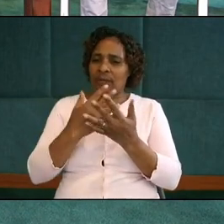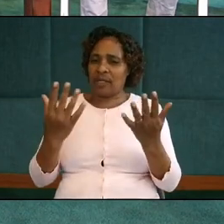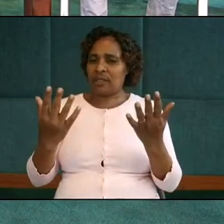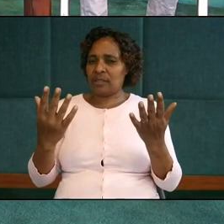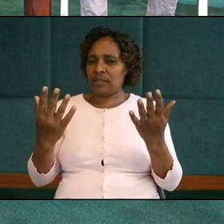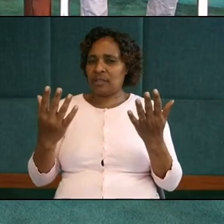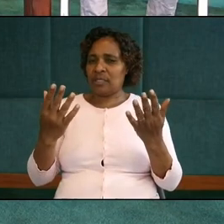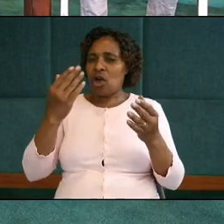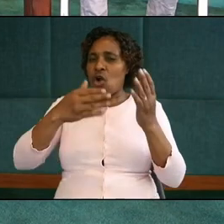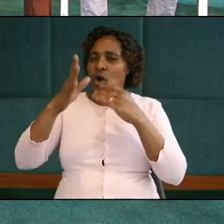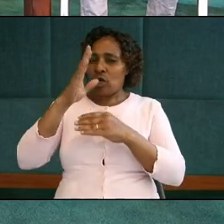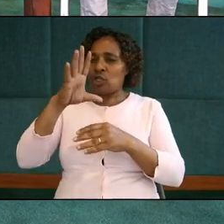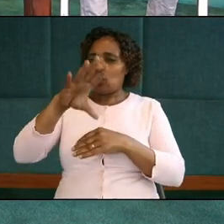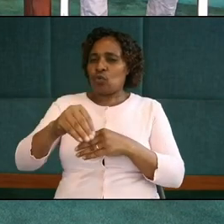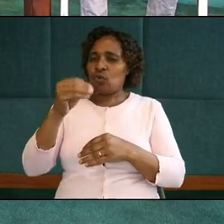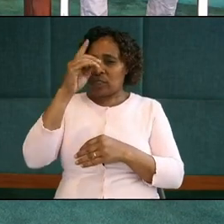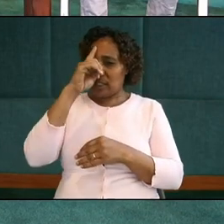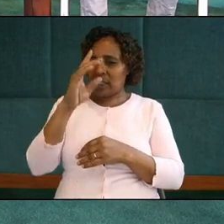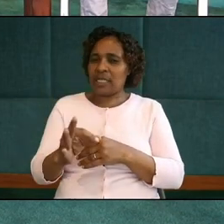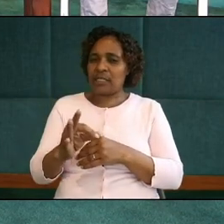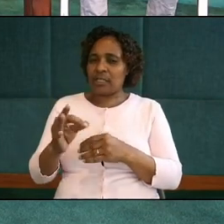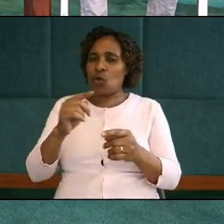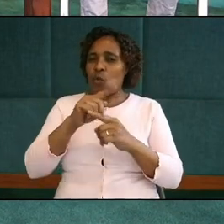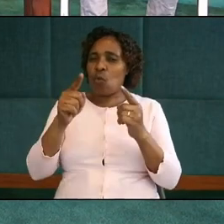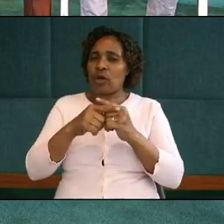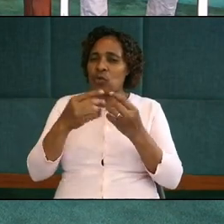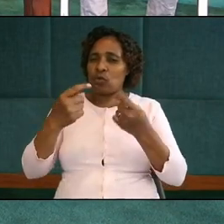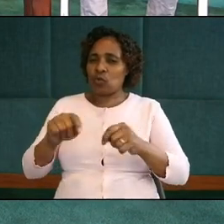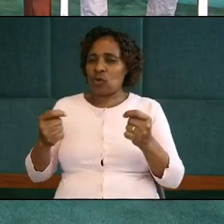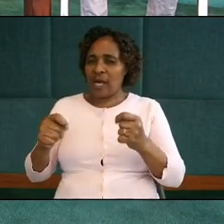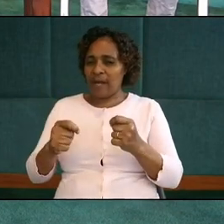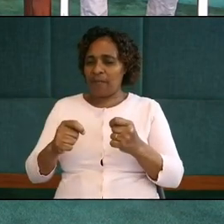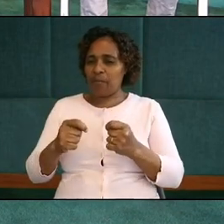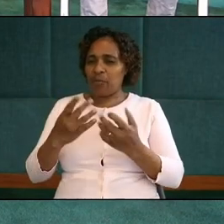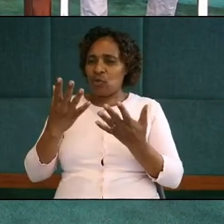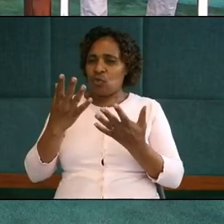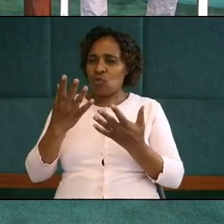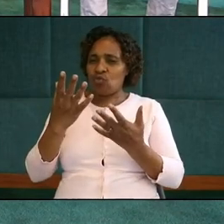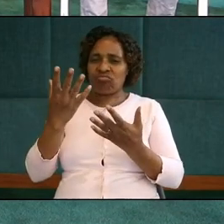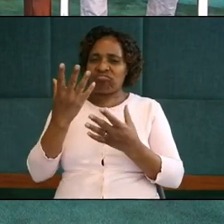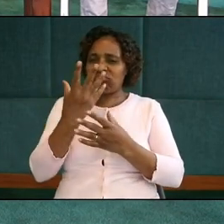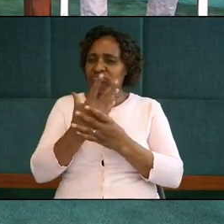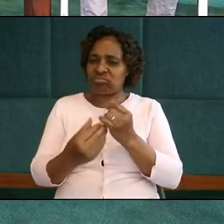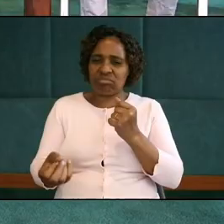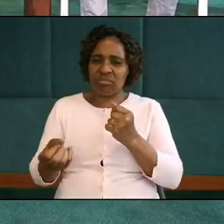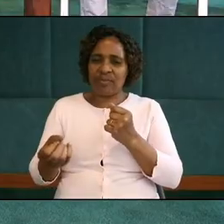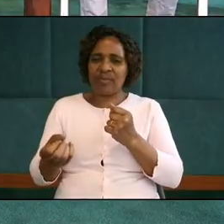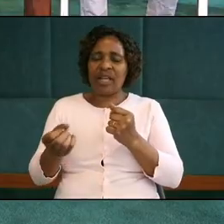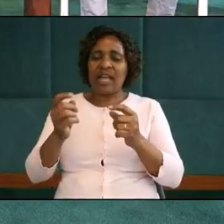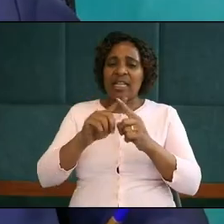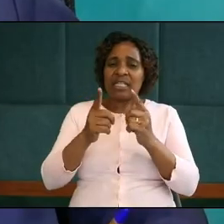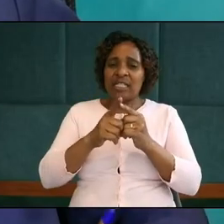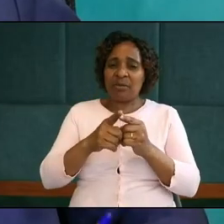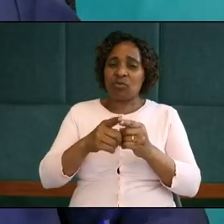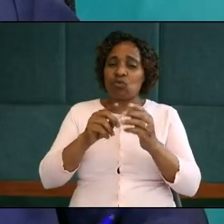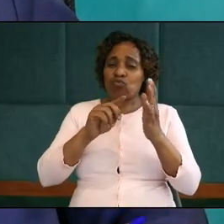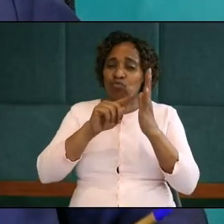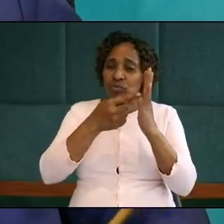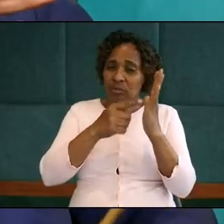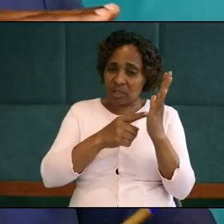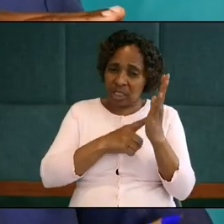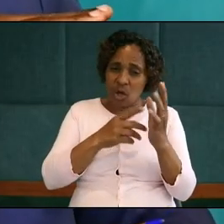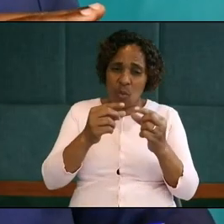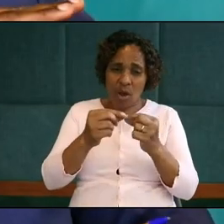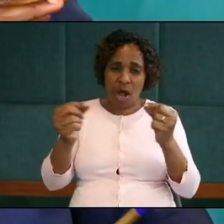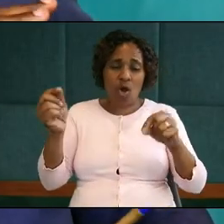And God took it seriously when you tried to profane it, you know? Even Uzzah, he had been instructed. They had been instructed for a very